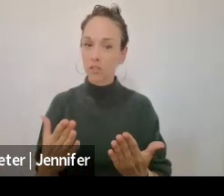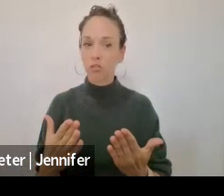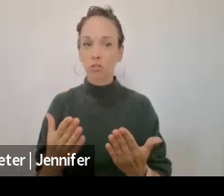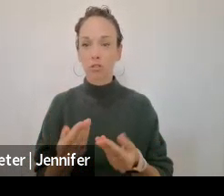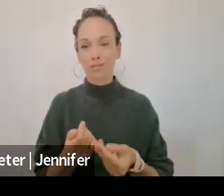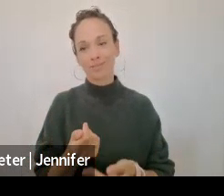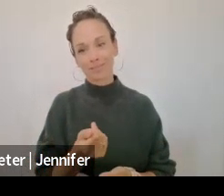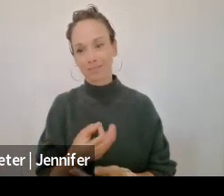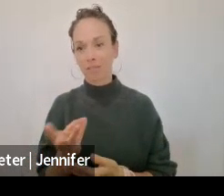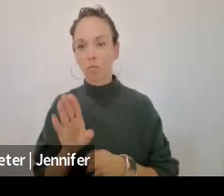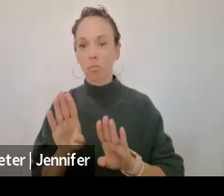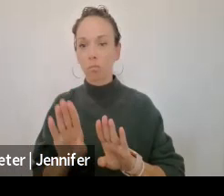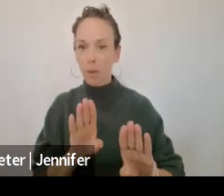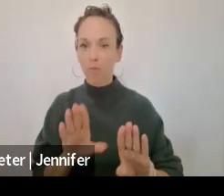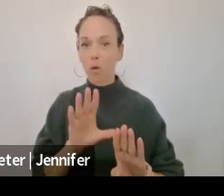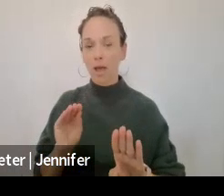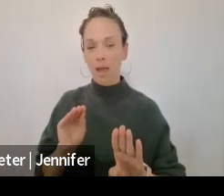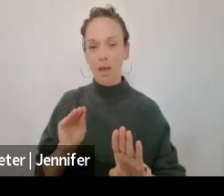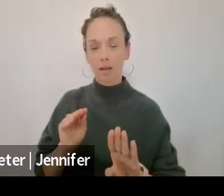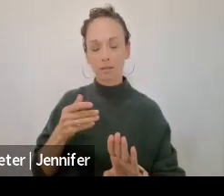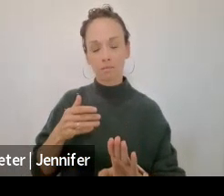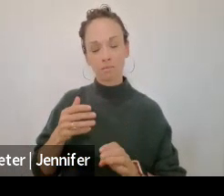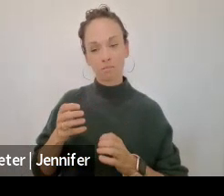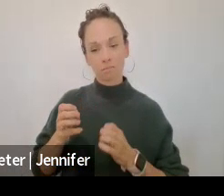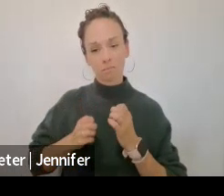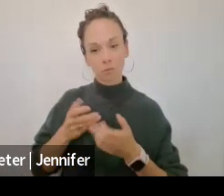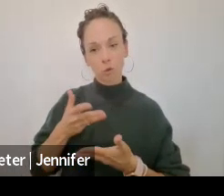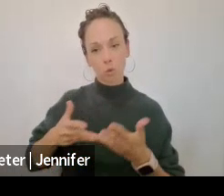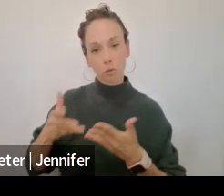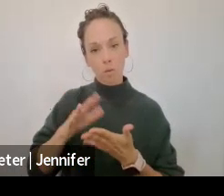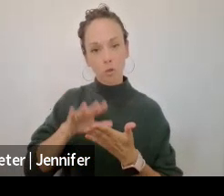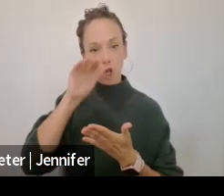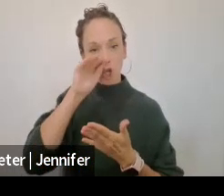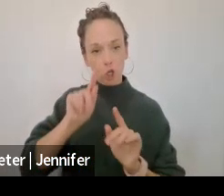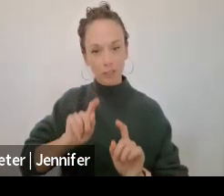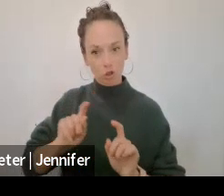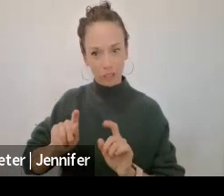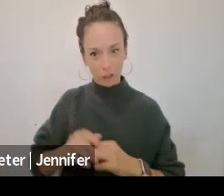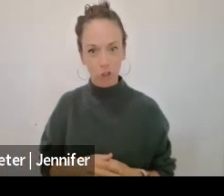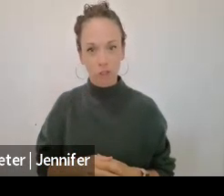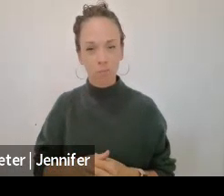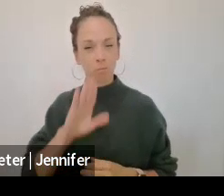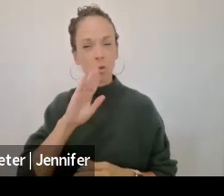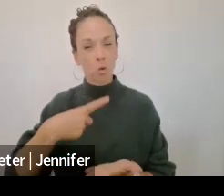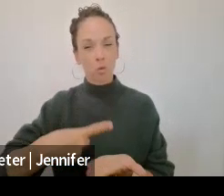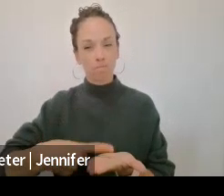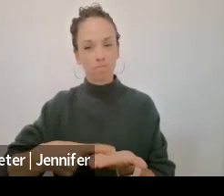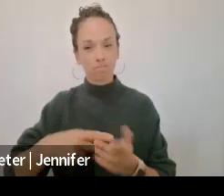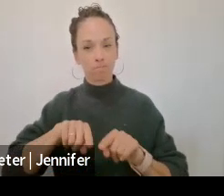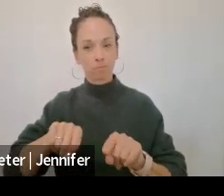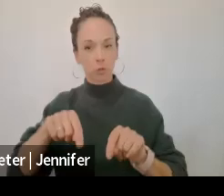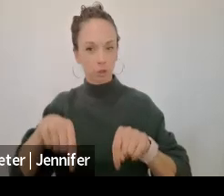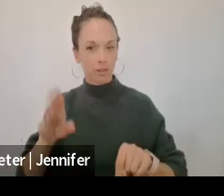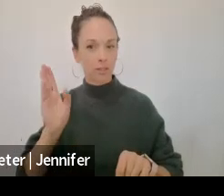of our behavioral and social emotional learning screeners. So we'll be talking about it a little bit during this presentation as we